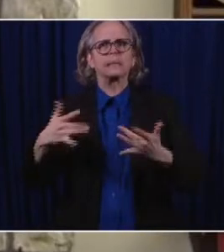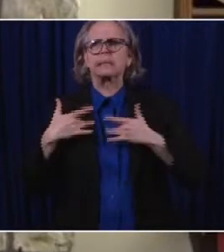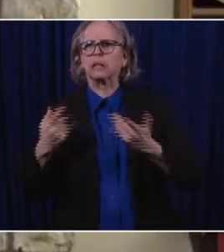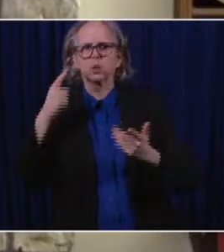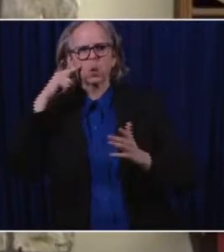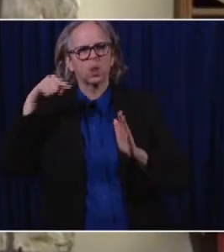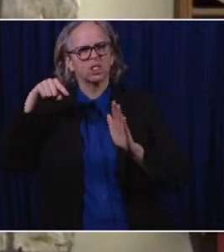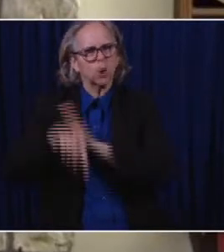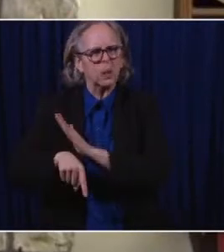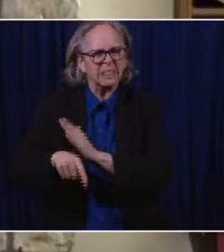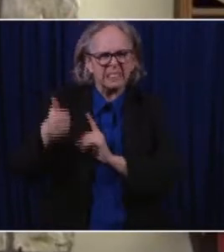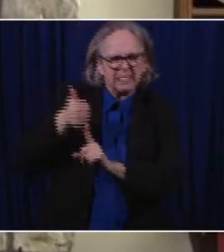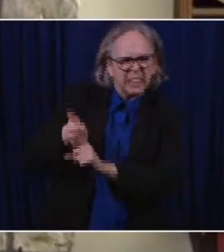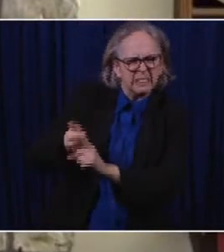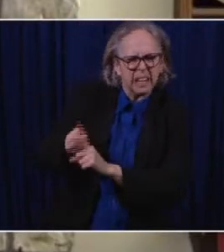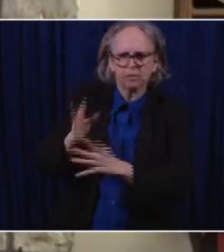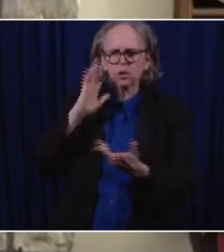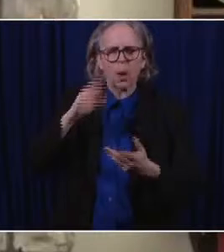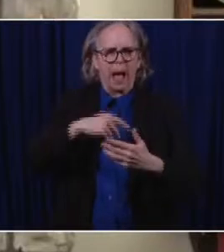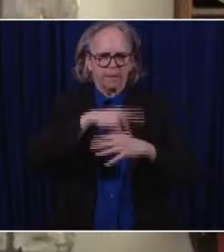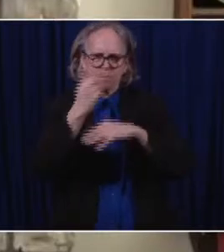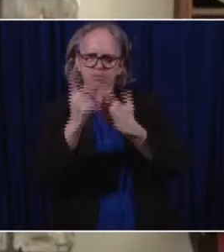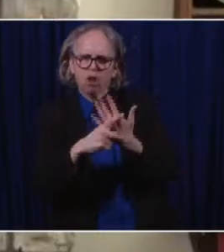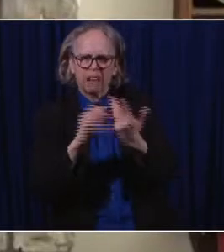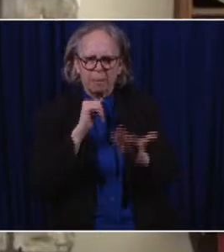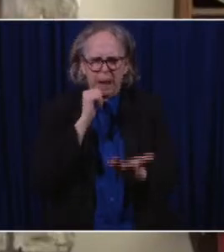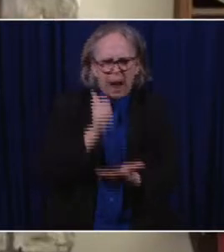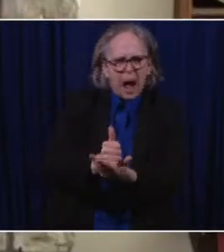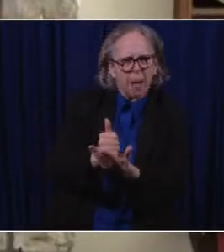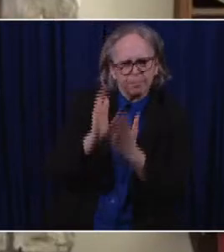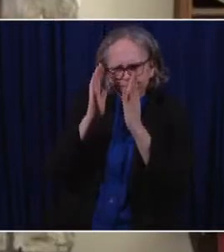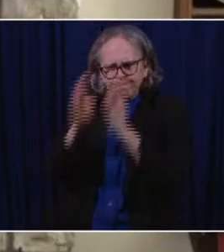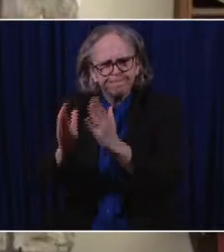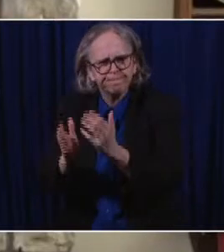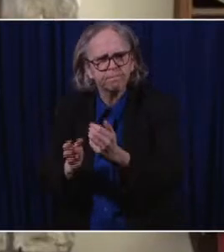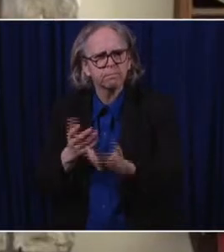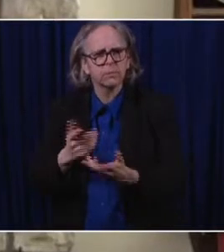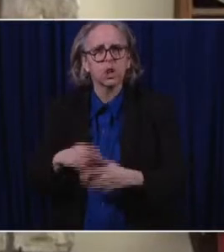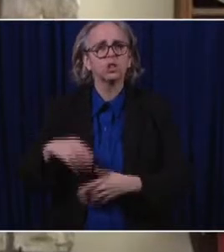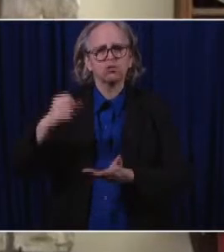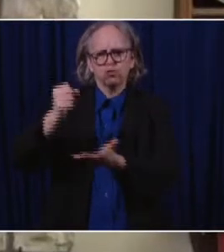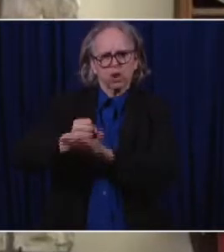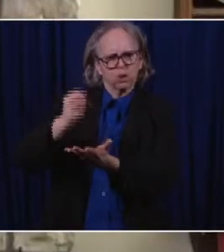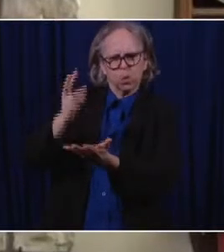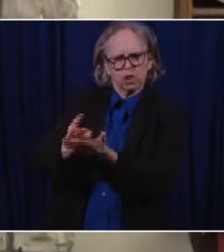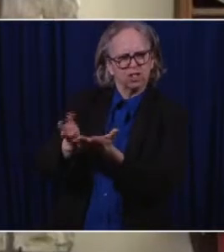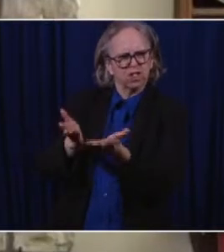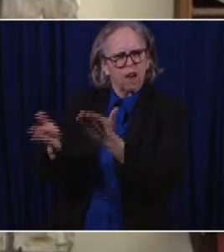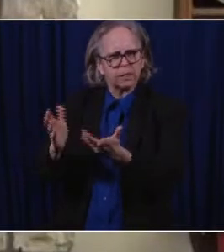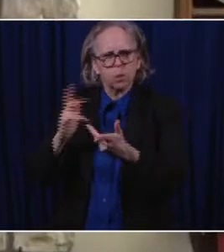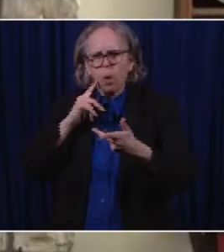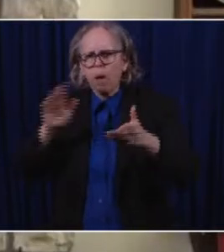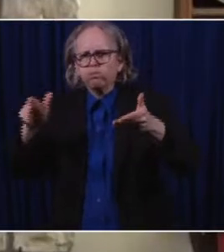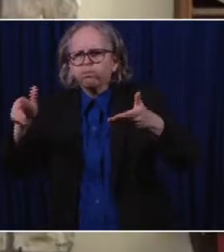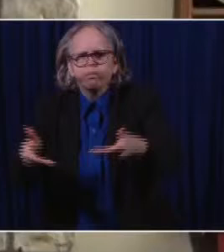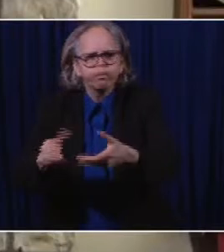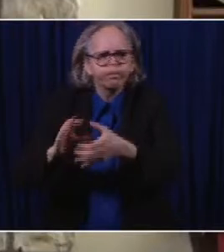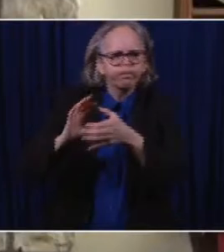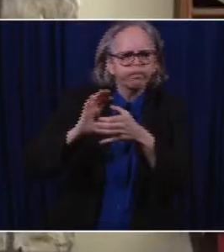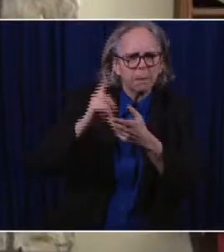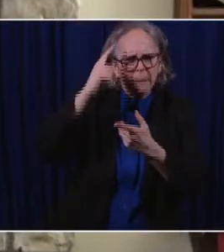district. Social workers connect children to needed mental health services and focus on creating a positive school